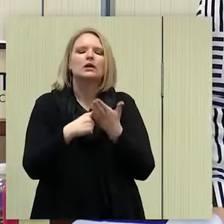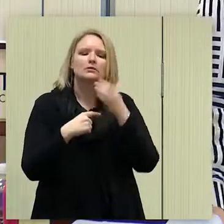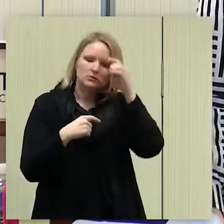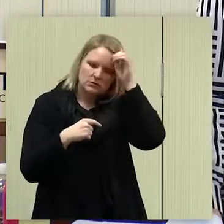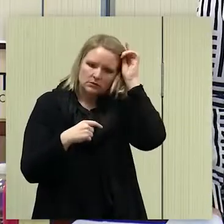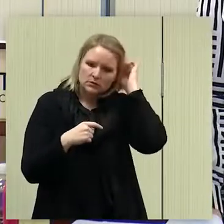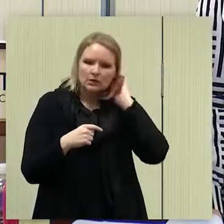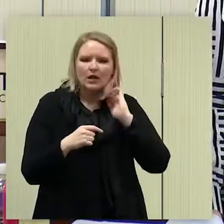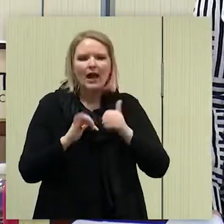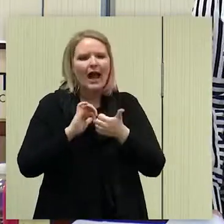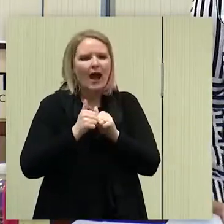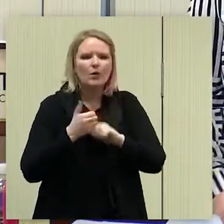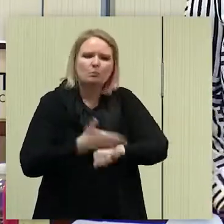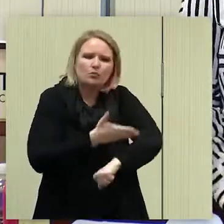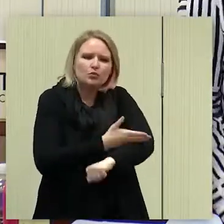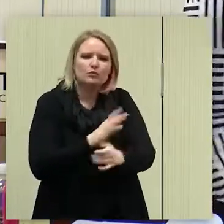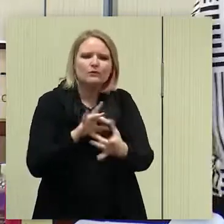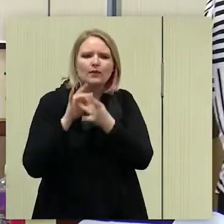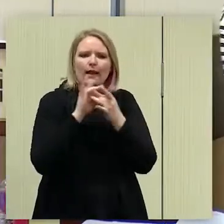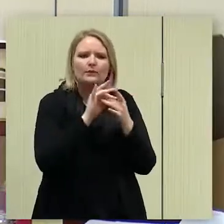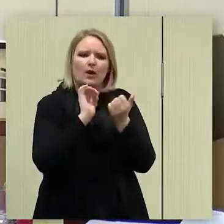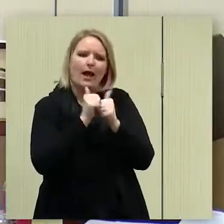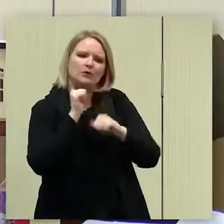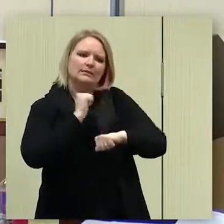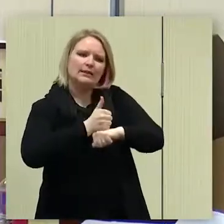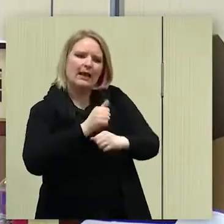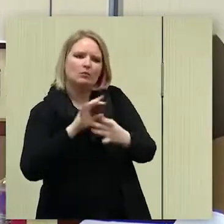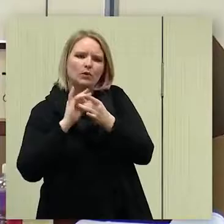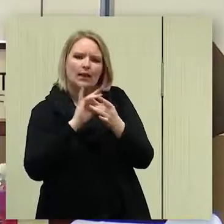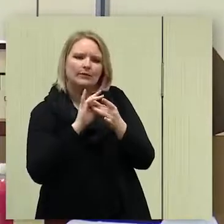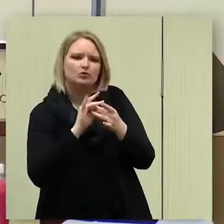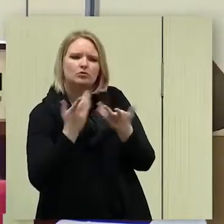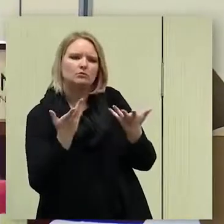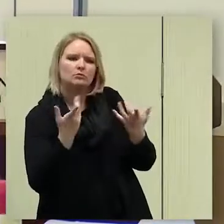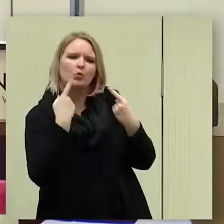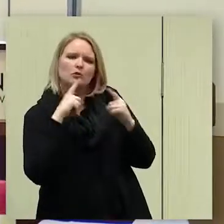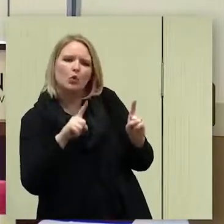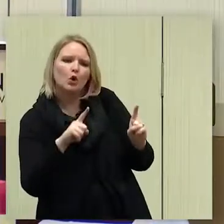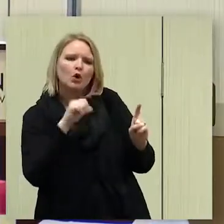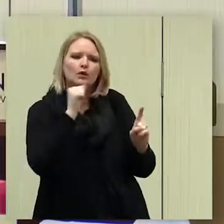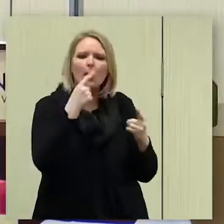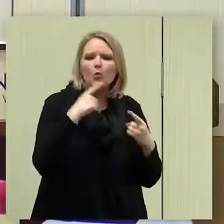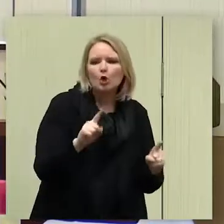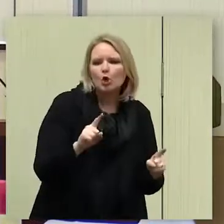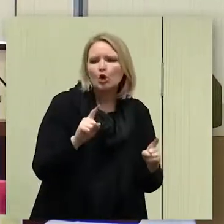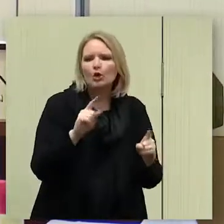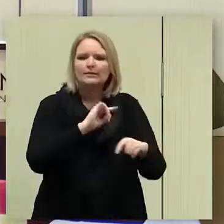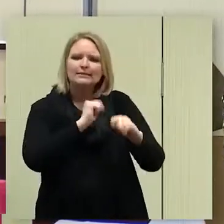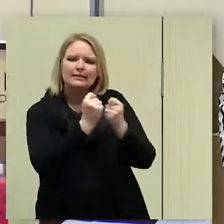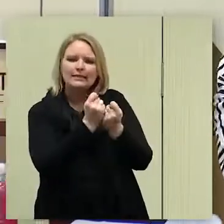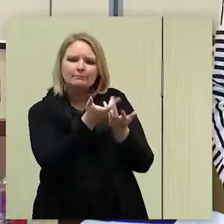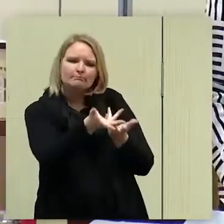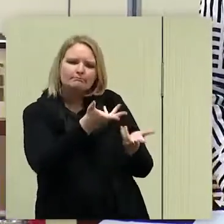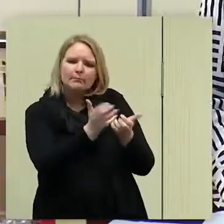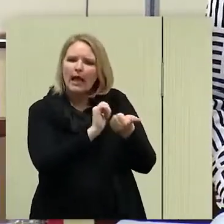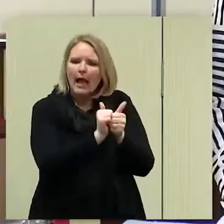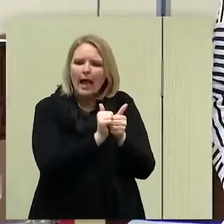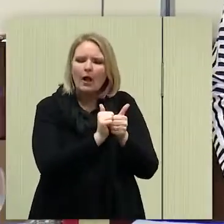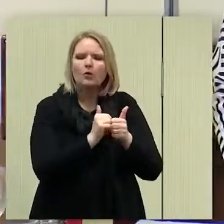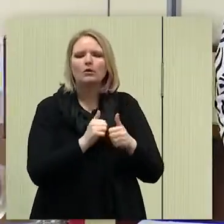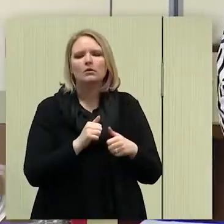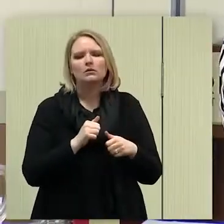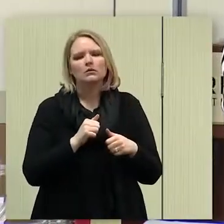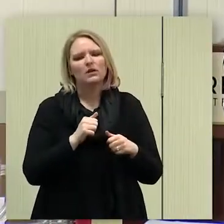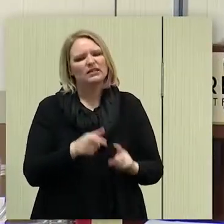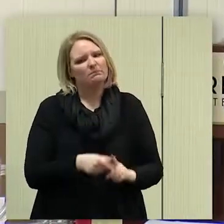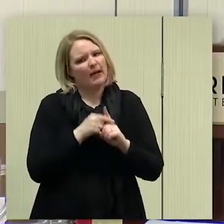do you build those relationships? What's worked for you in building relationships with your team members, particularly around children